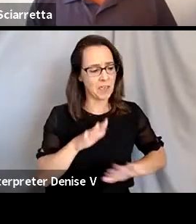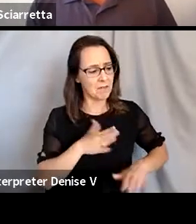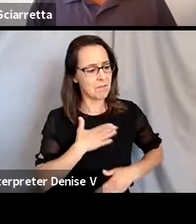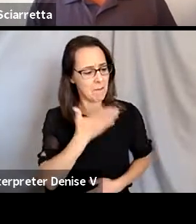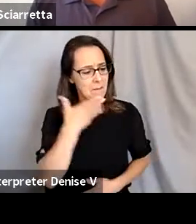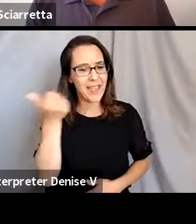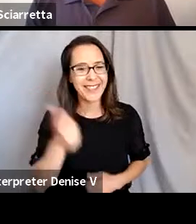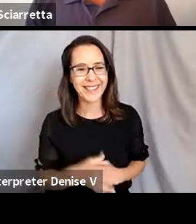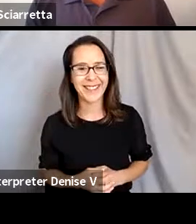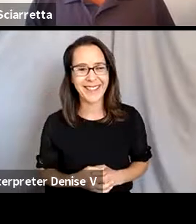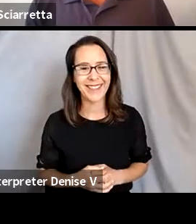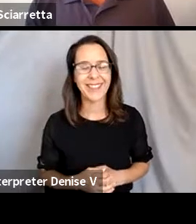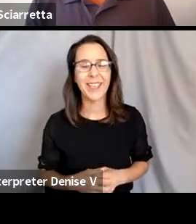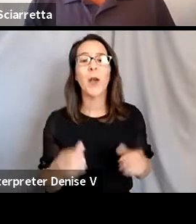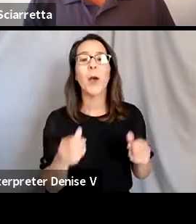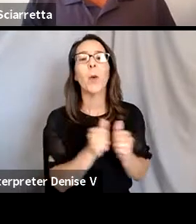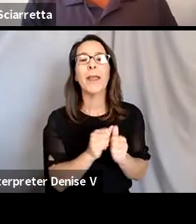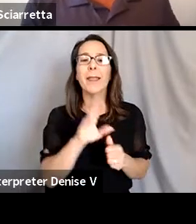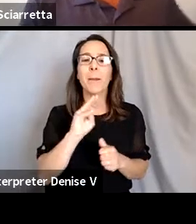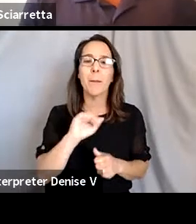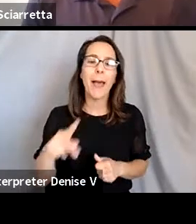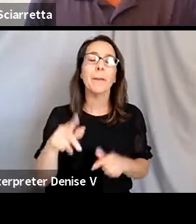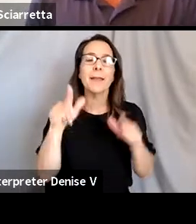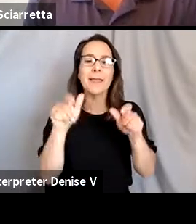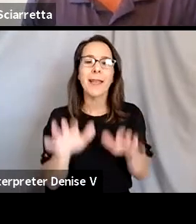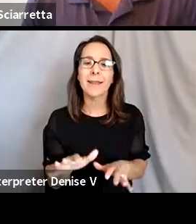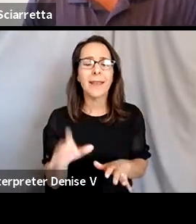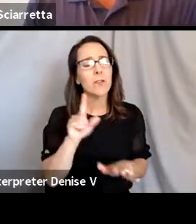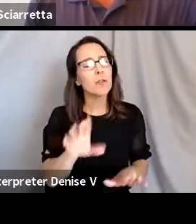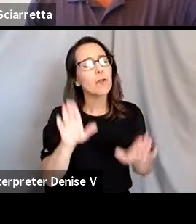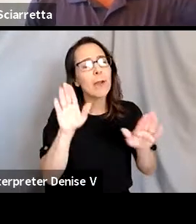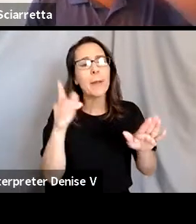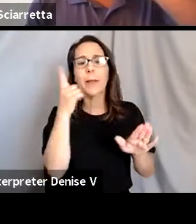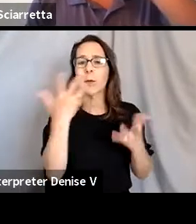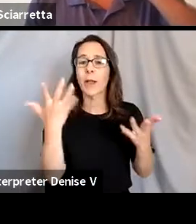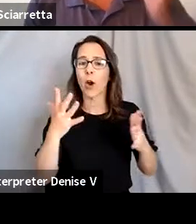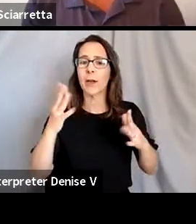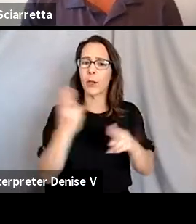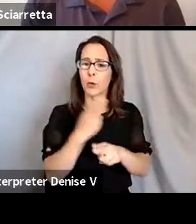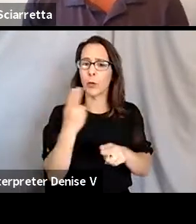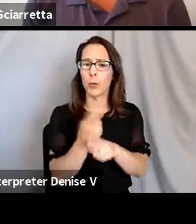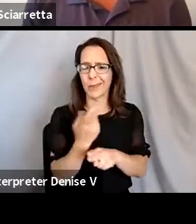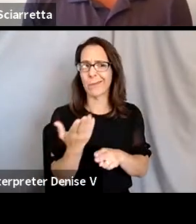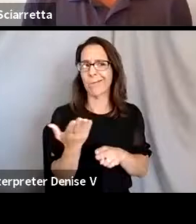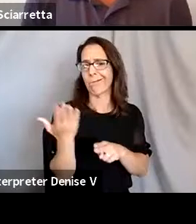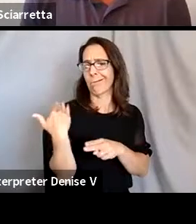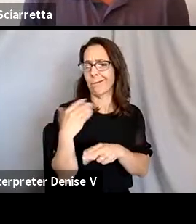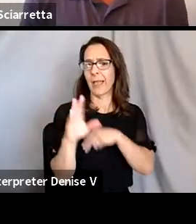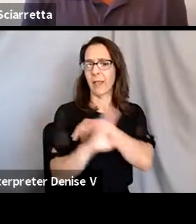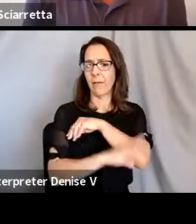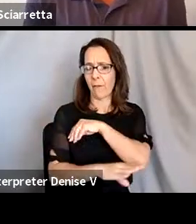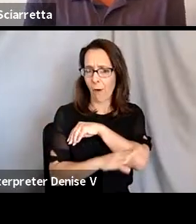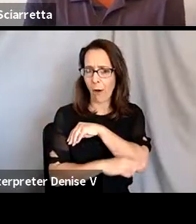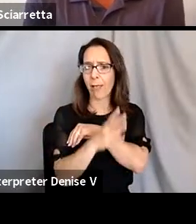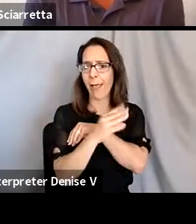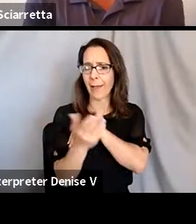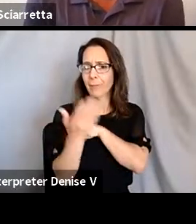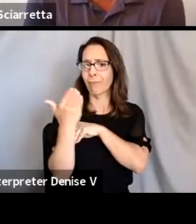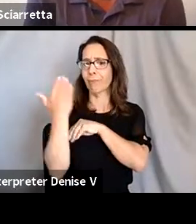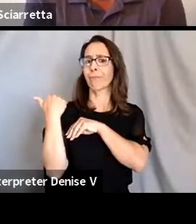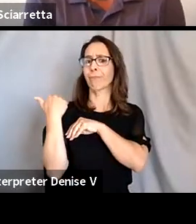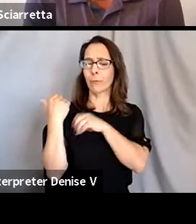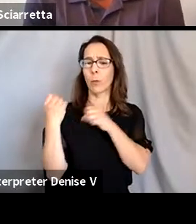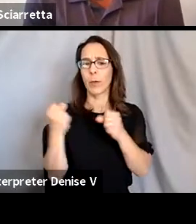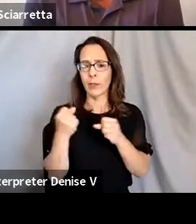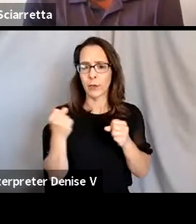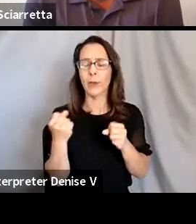MAP testing, it's great because we've already had an established benchmark in the fall and the winter. And now as we continue